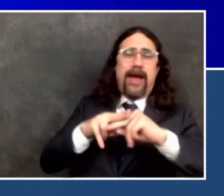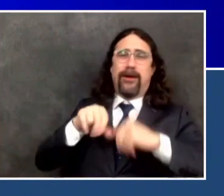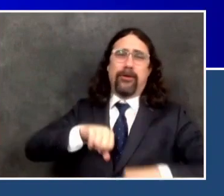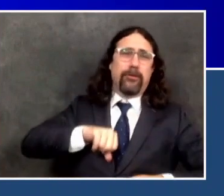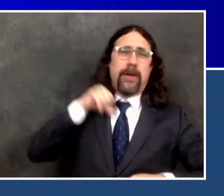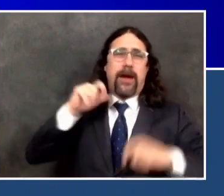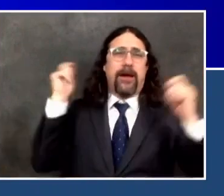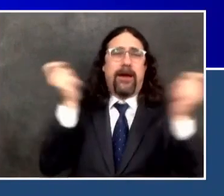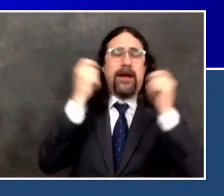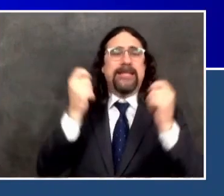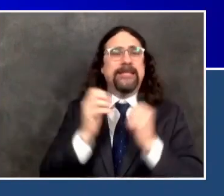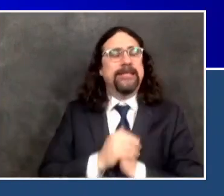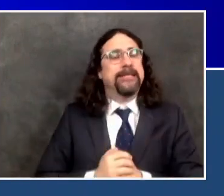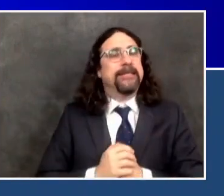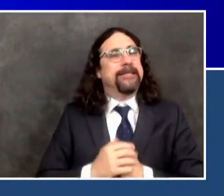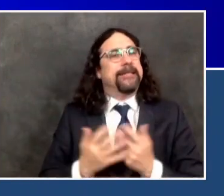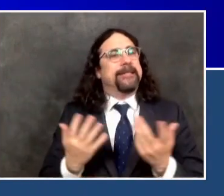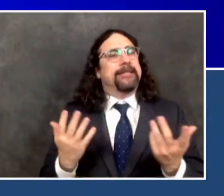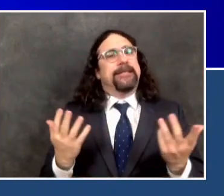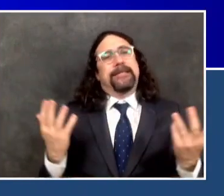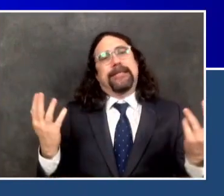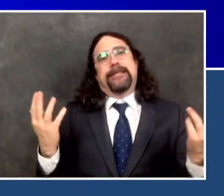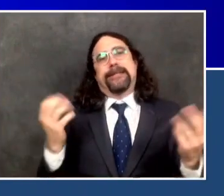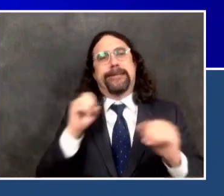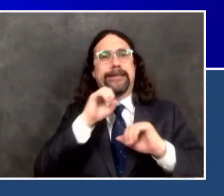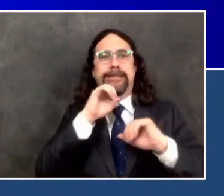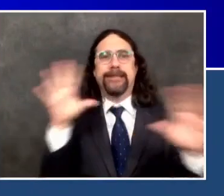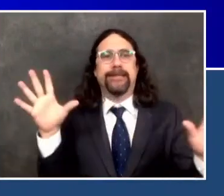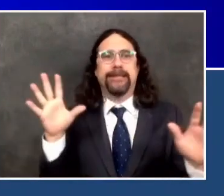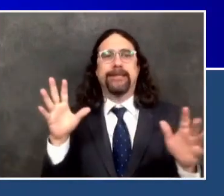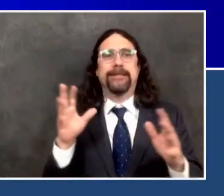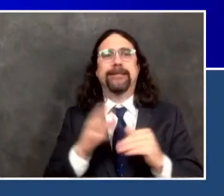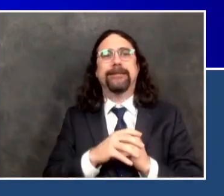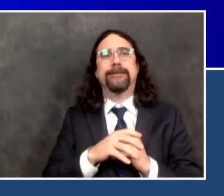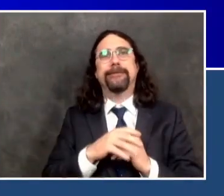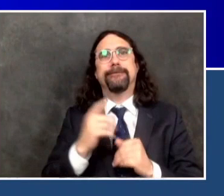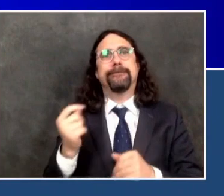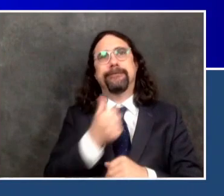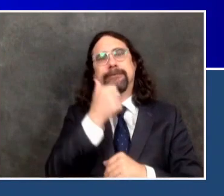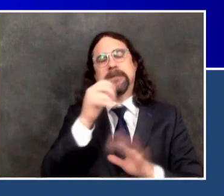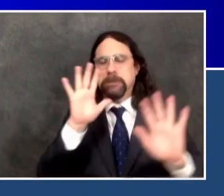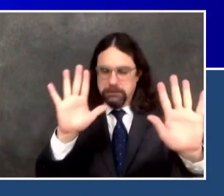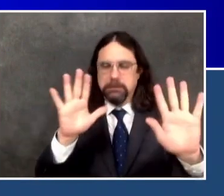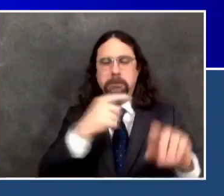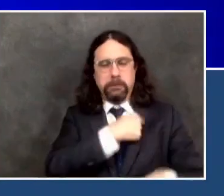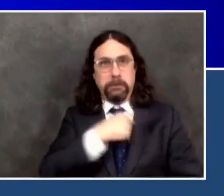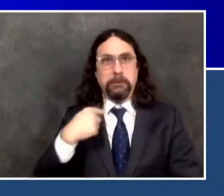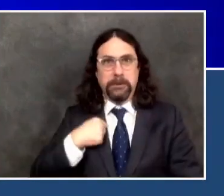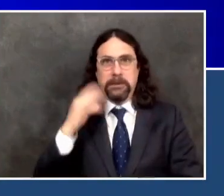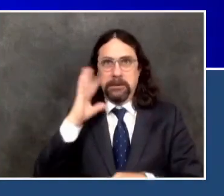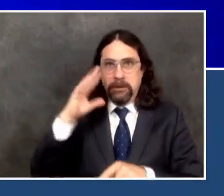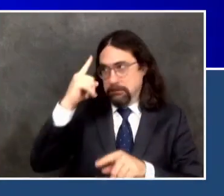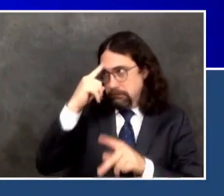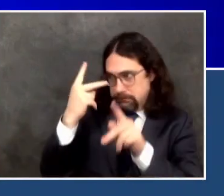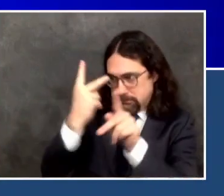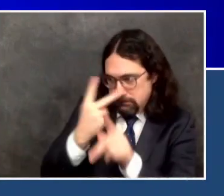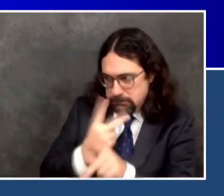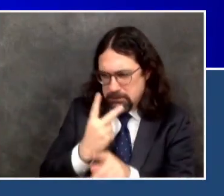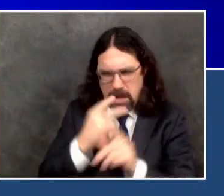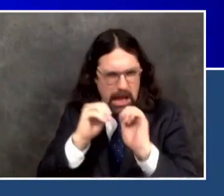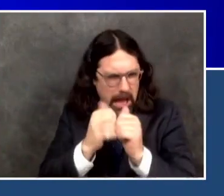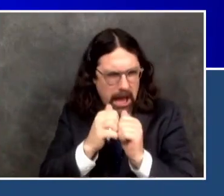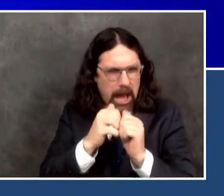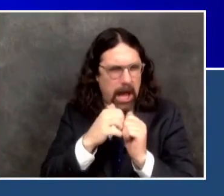and we will find the right way to do it, working with all the event organizers. And that joy and that pride that all of these